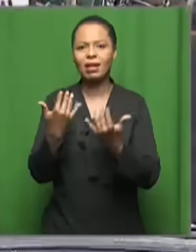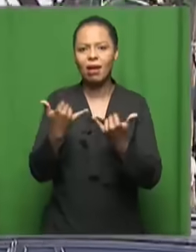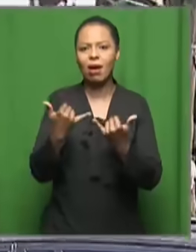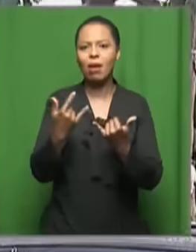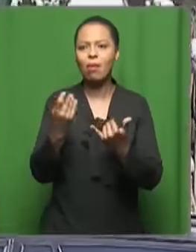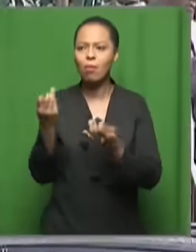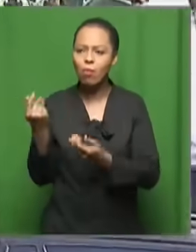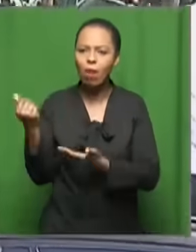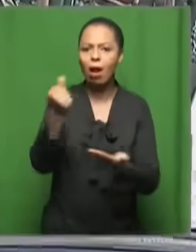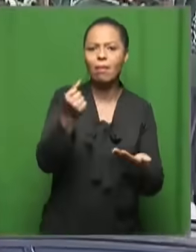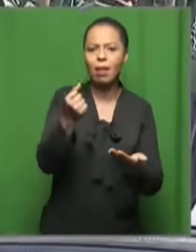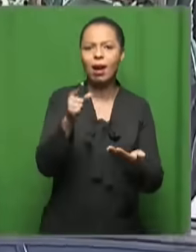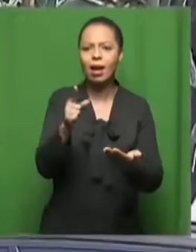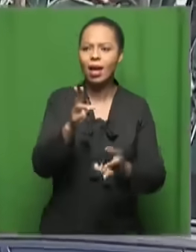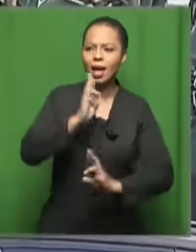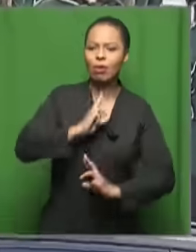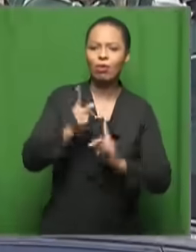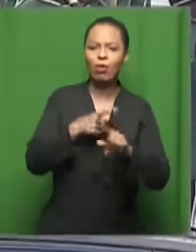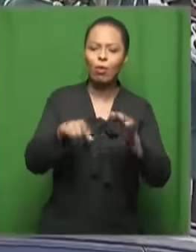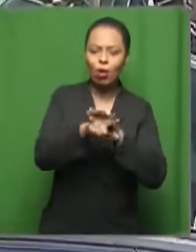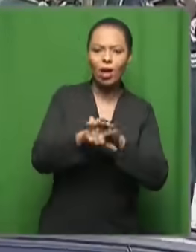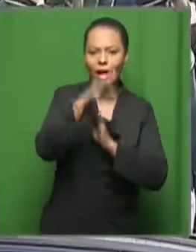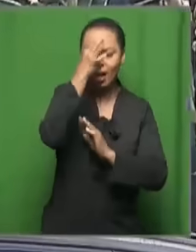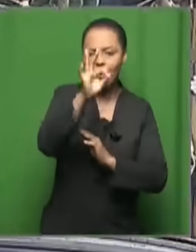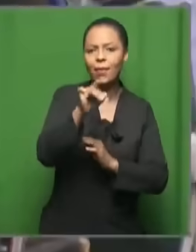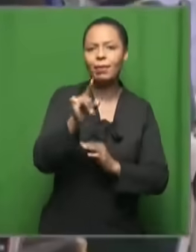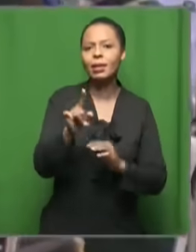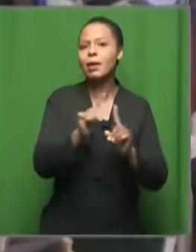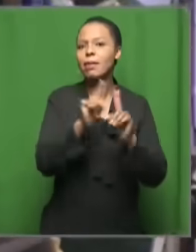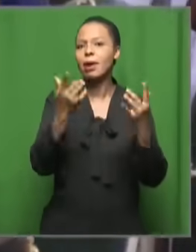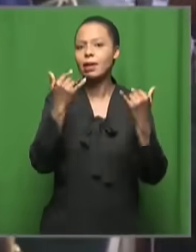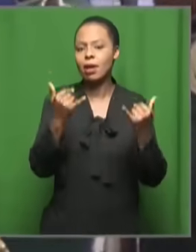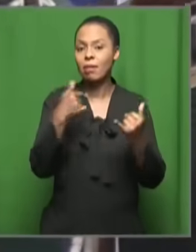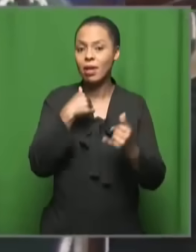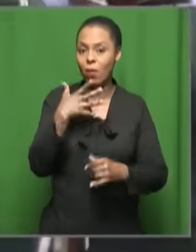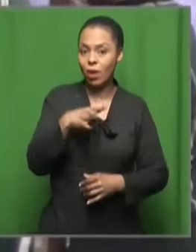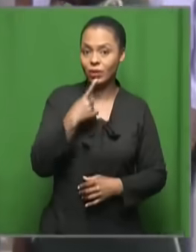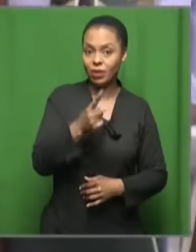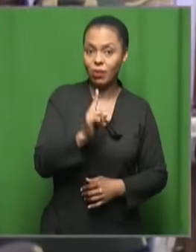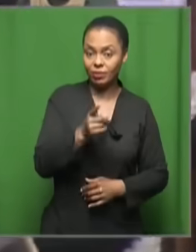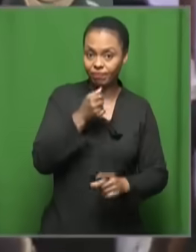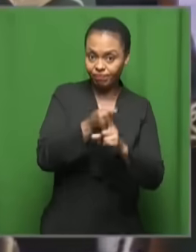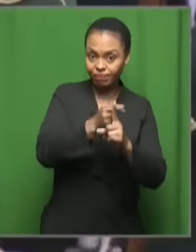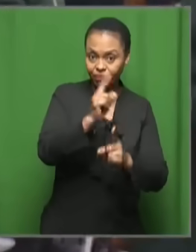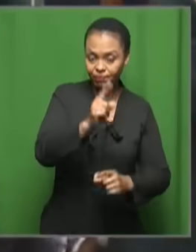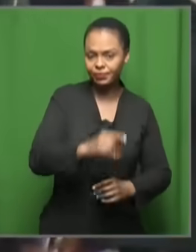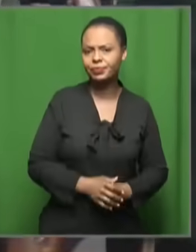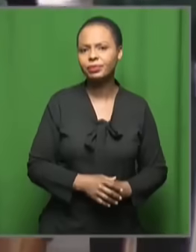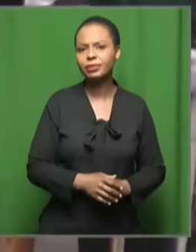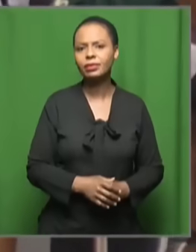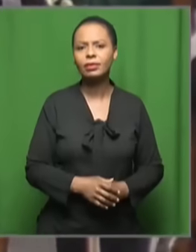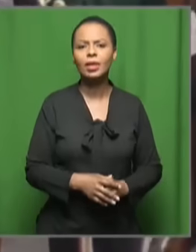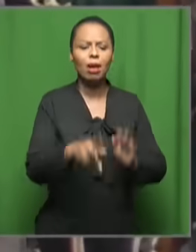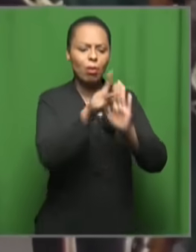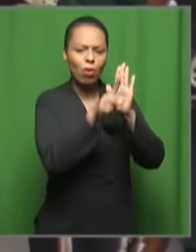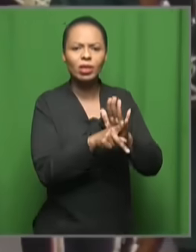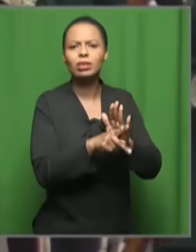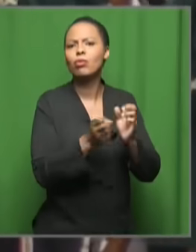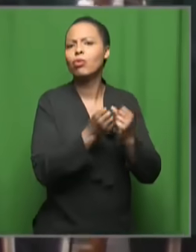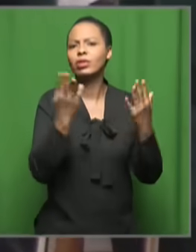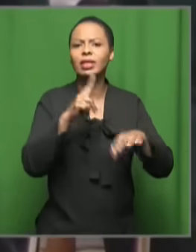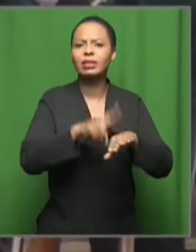diverted, and all the reports that are coming from the local government. But the issue I want to stress, Tulas, is as we discuss policy, because we tend to discuss